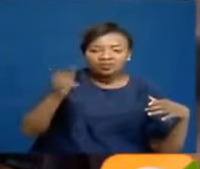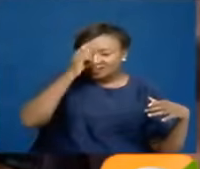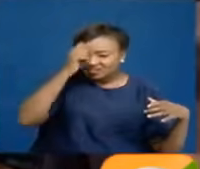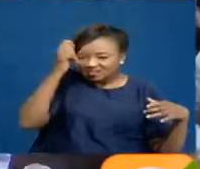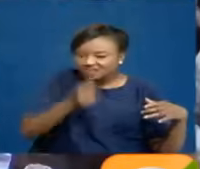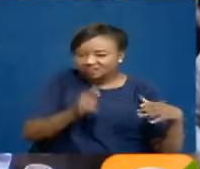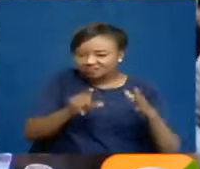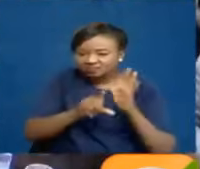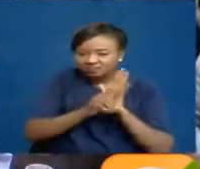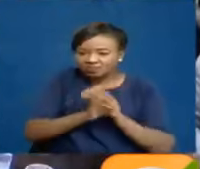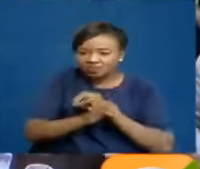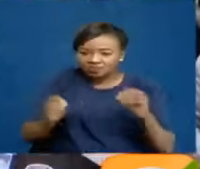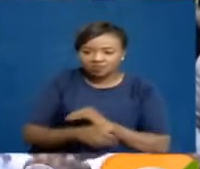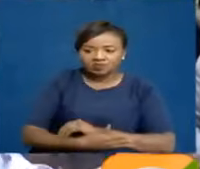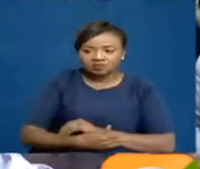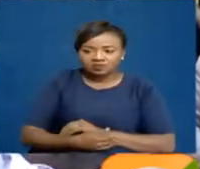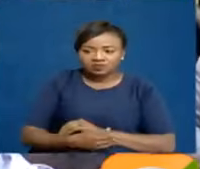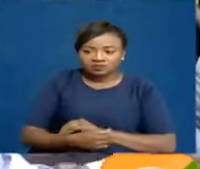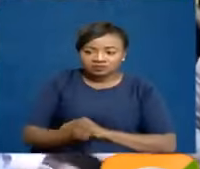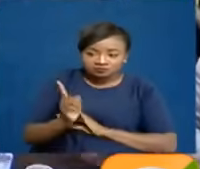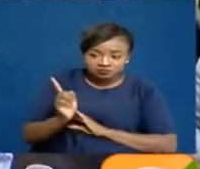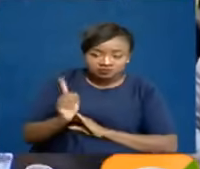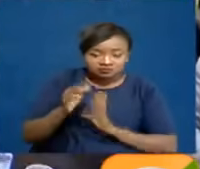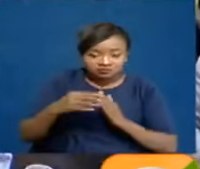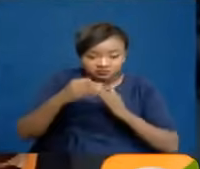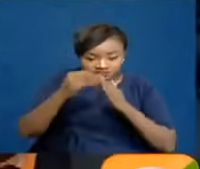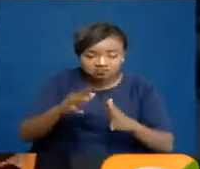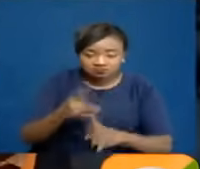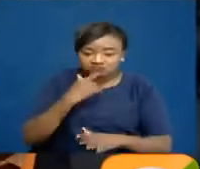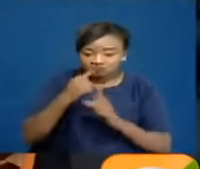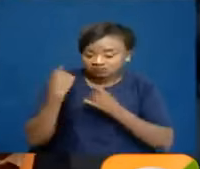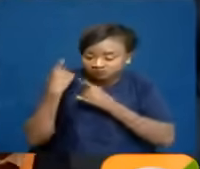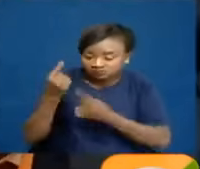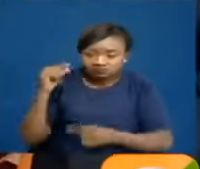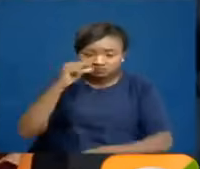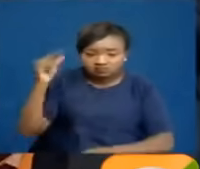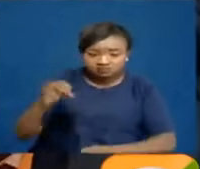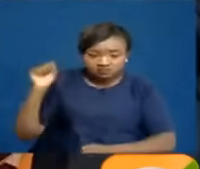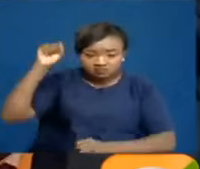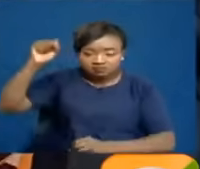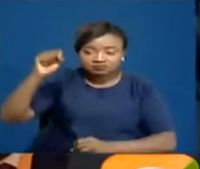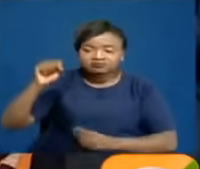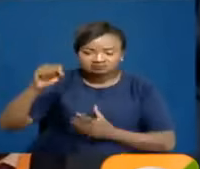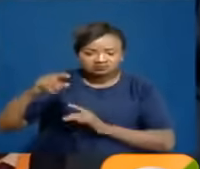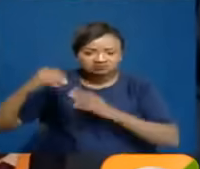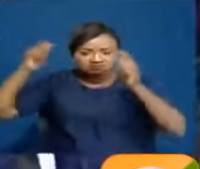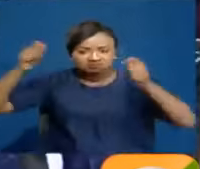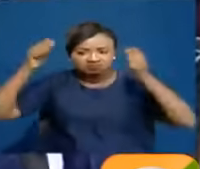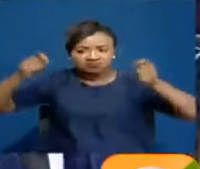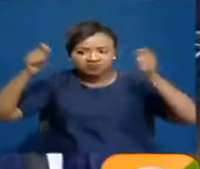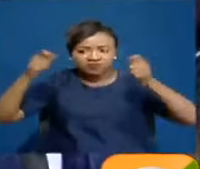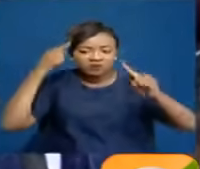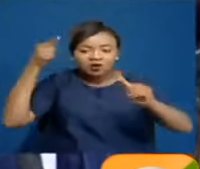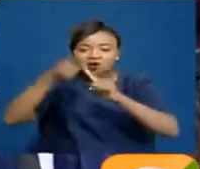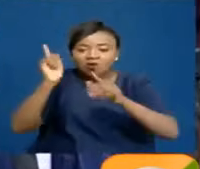rule of law. According to the leaders, the Gen Z-led protests were meant to correct the wrongs in government, but it ended up